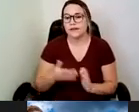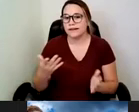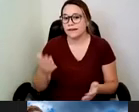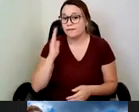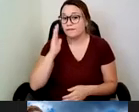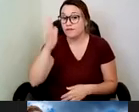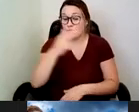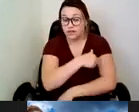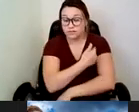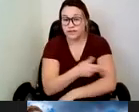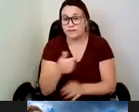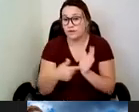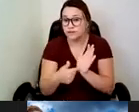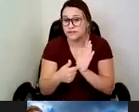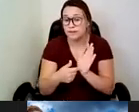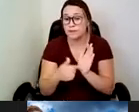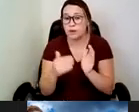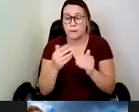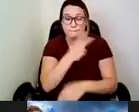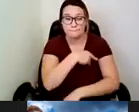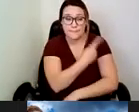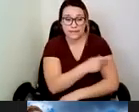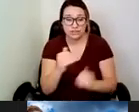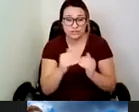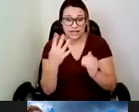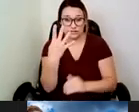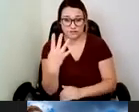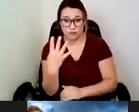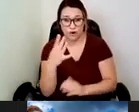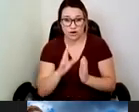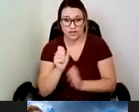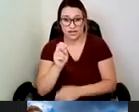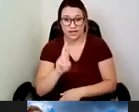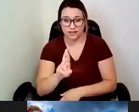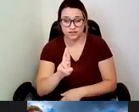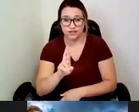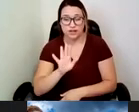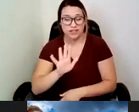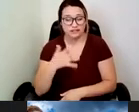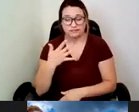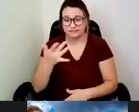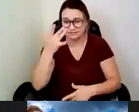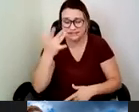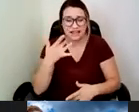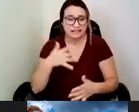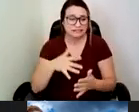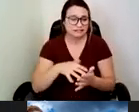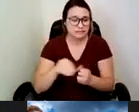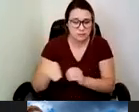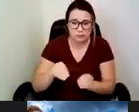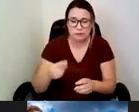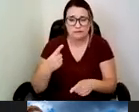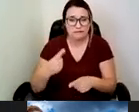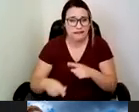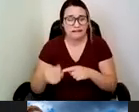with stage 4 cancer. They're too ill. Their functional ability is so poor. They can no longer get chemo. If they